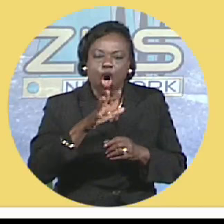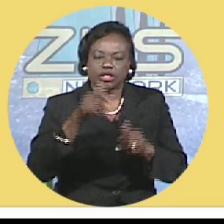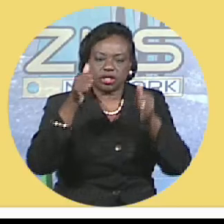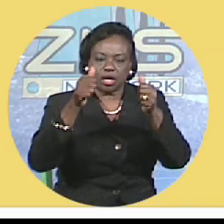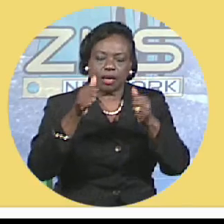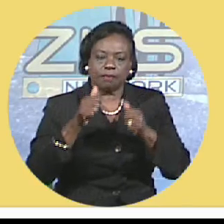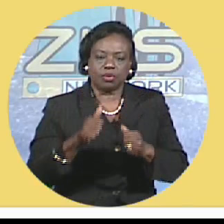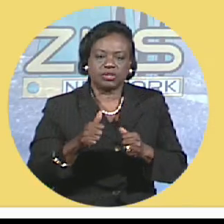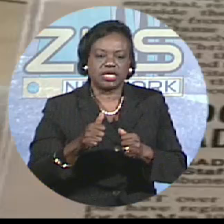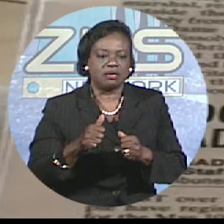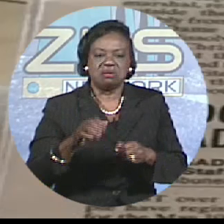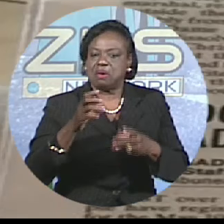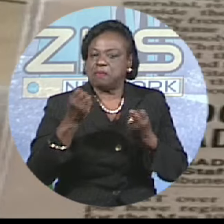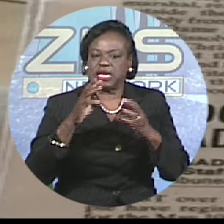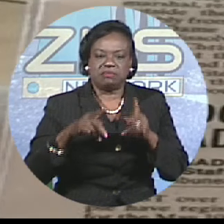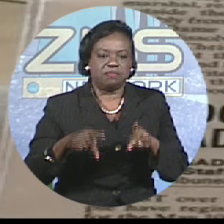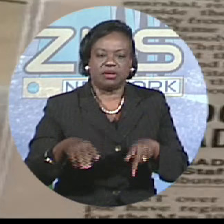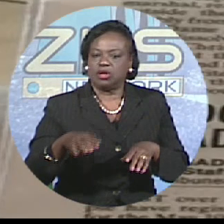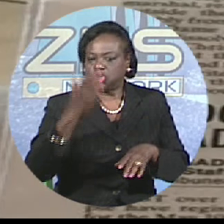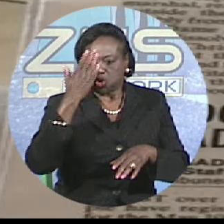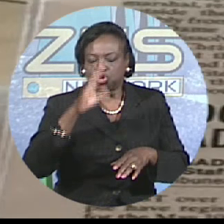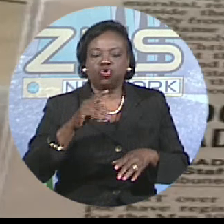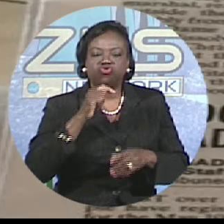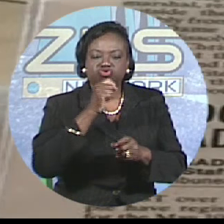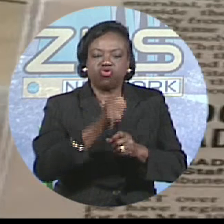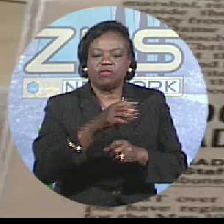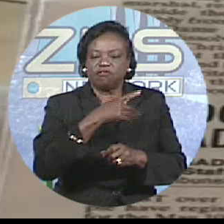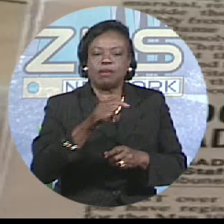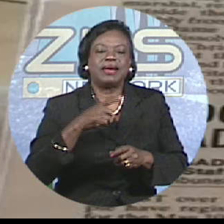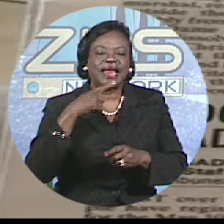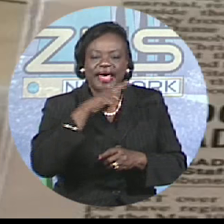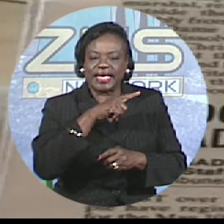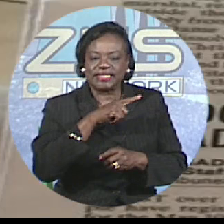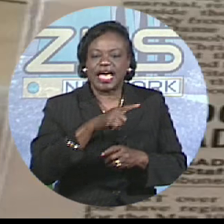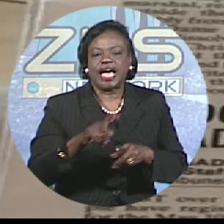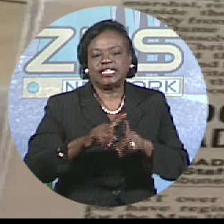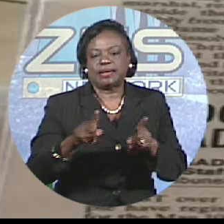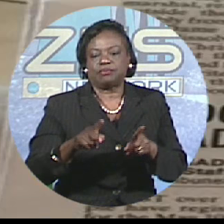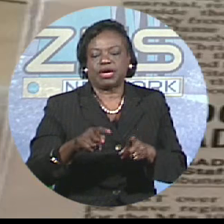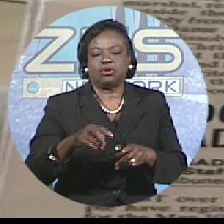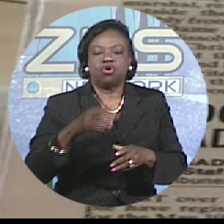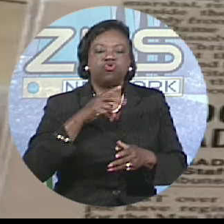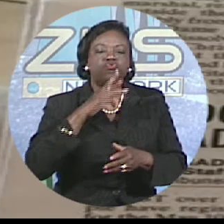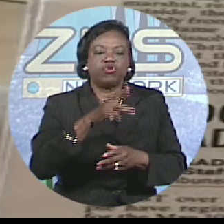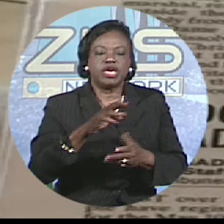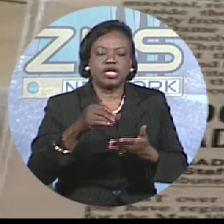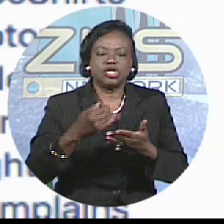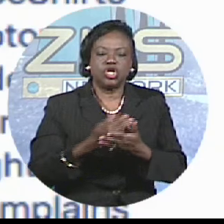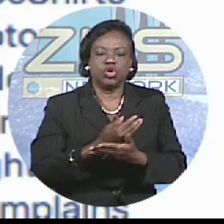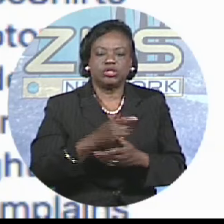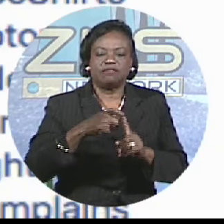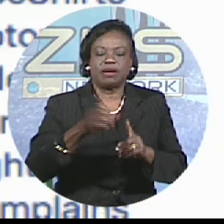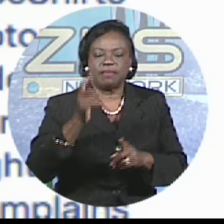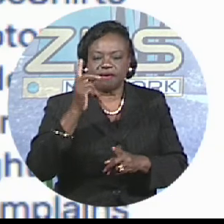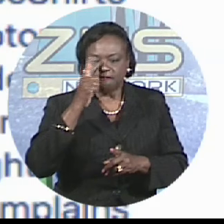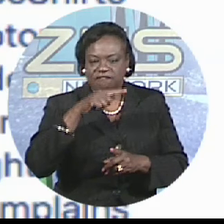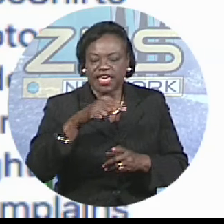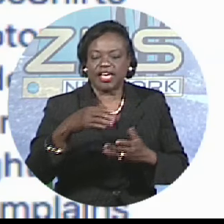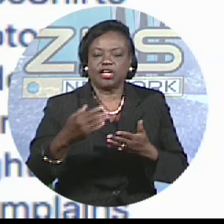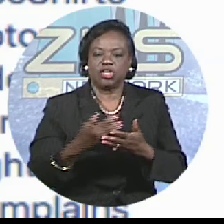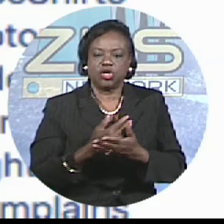to decipher truth from lies and real news from fake news. The Prime Minister has not escaped the attacks and criticisms, but using a favorite